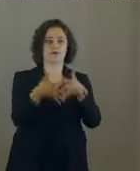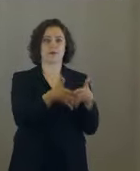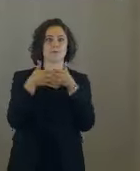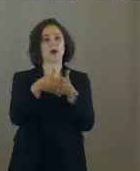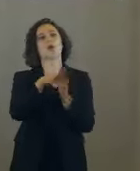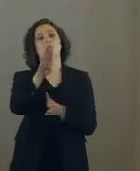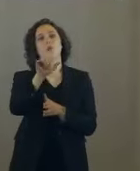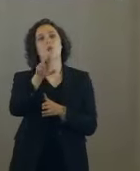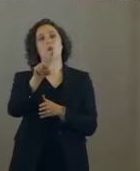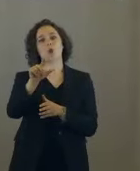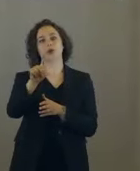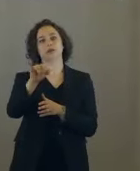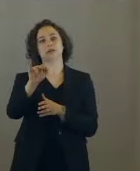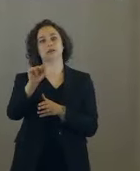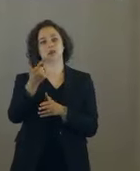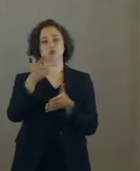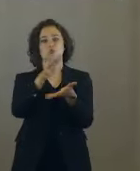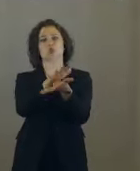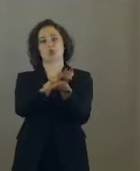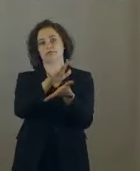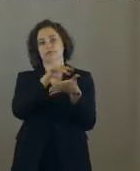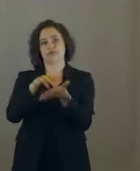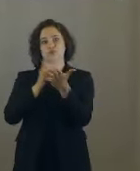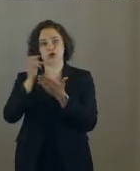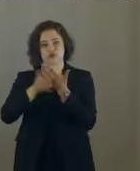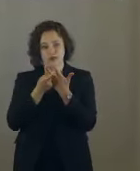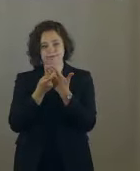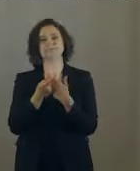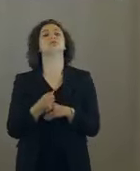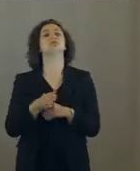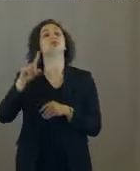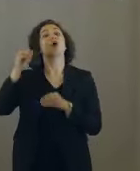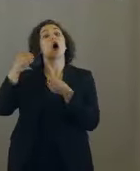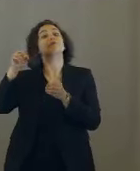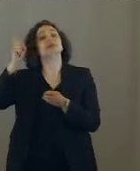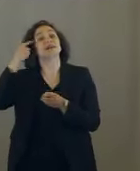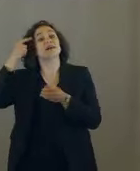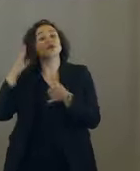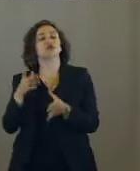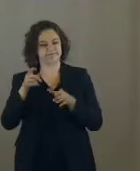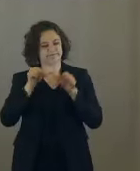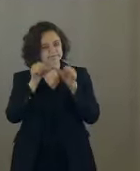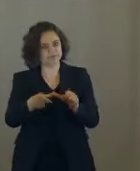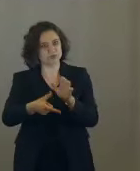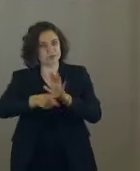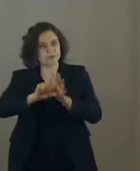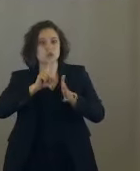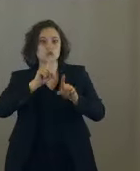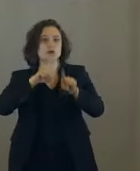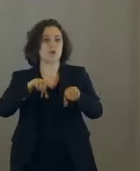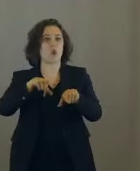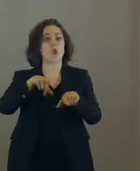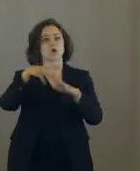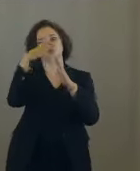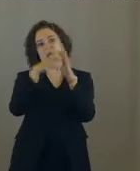department and the Attorney General's office and the Office of the Governor continue to review the report drafts. We have distributed